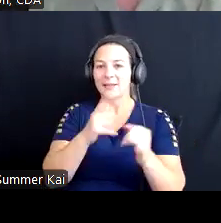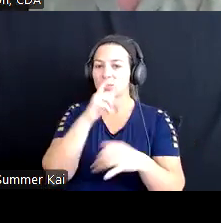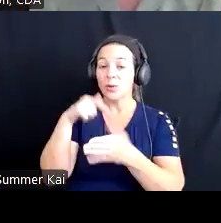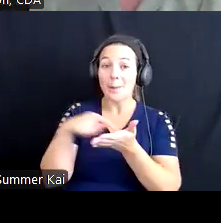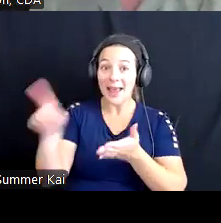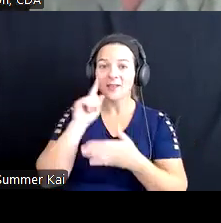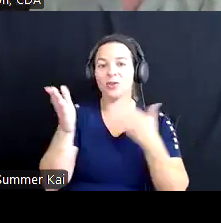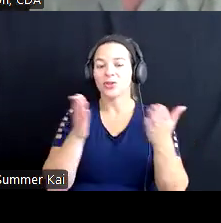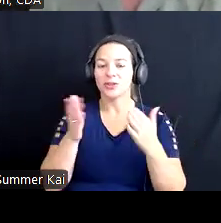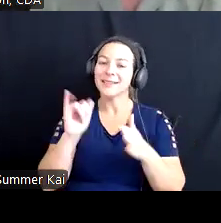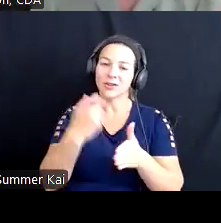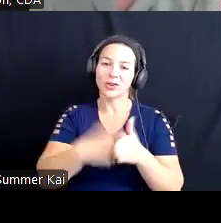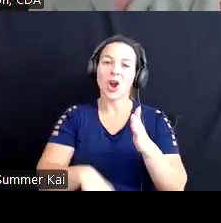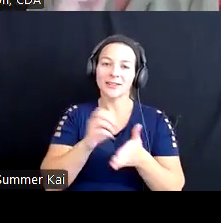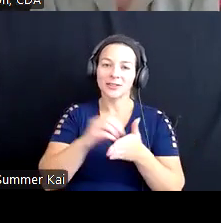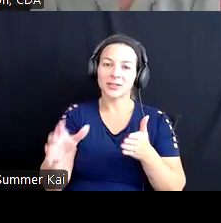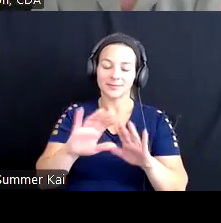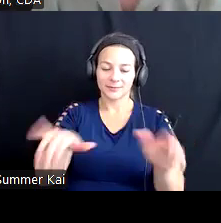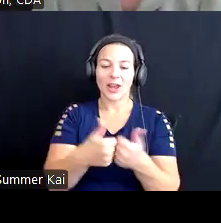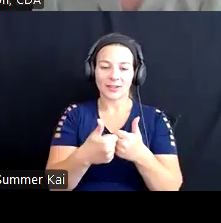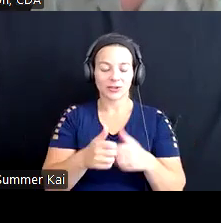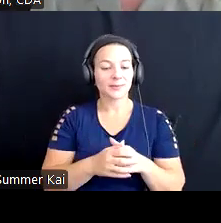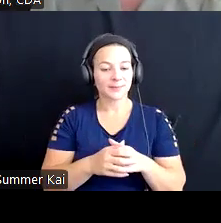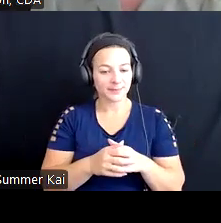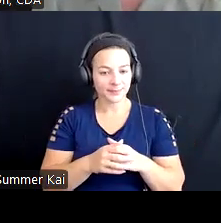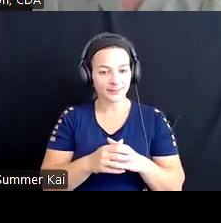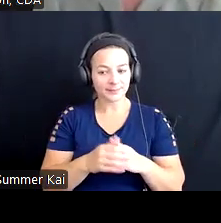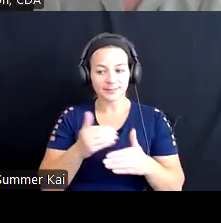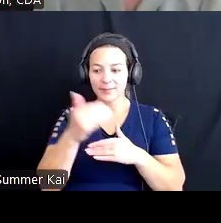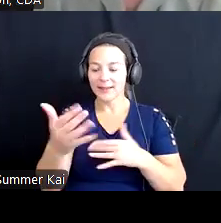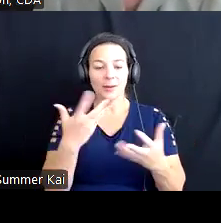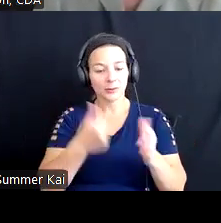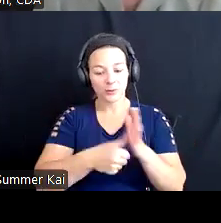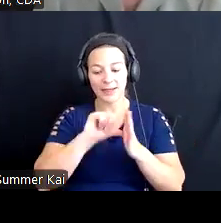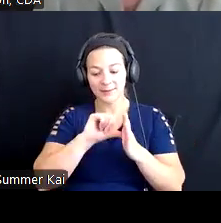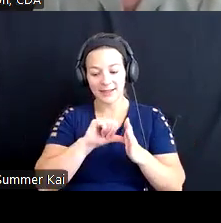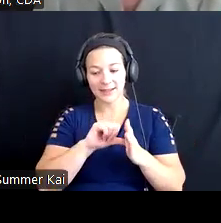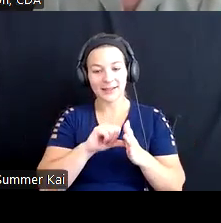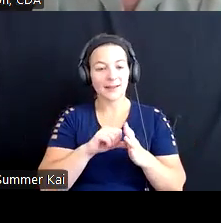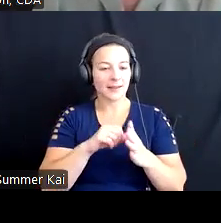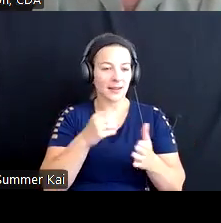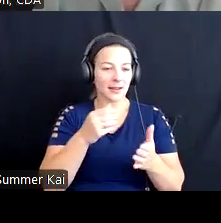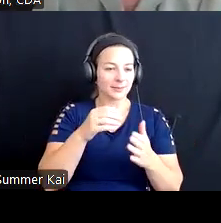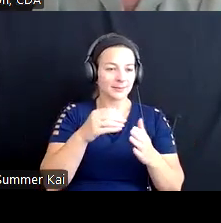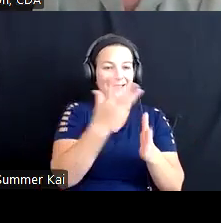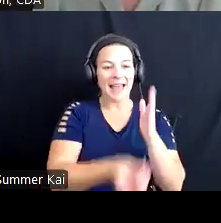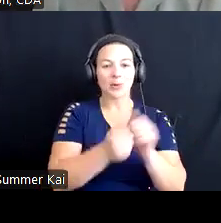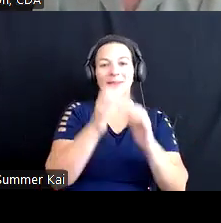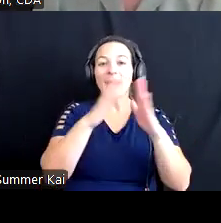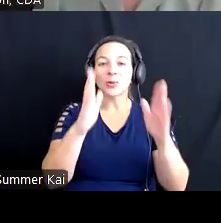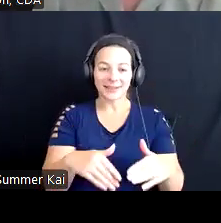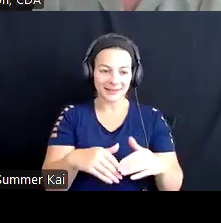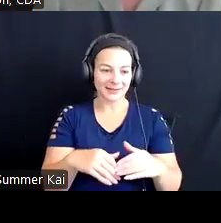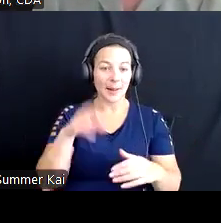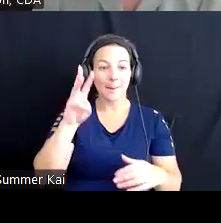difficult. Okay, we'll go to the next one. I want to go over some key findings and gaps around housing. So